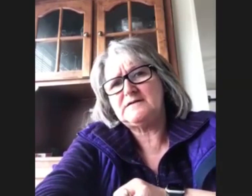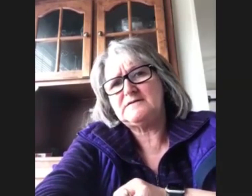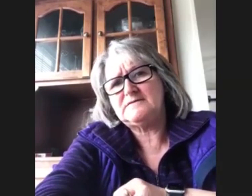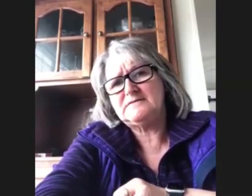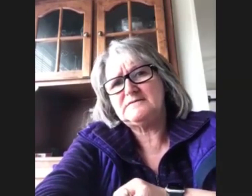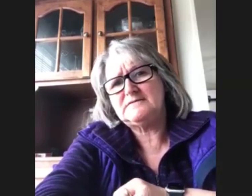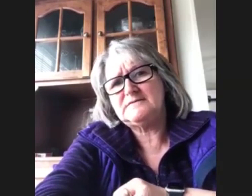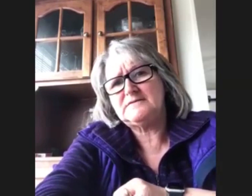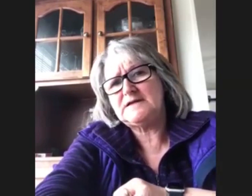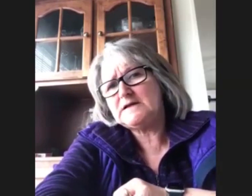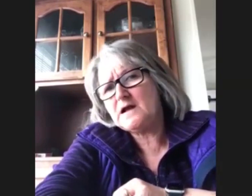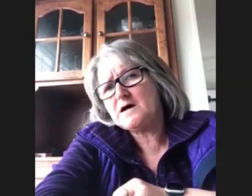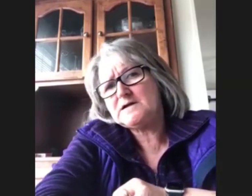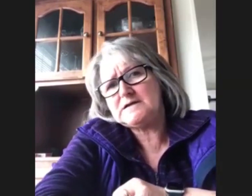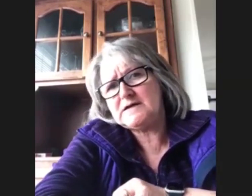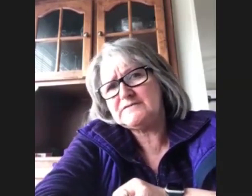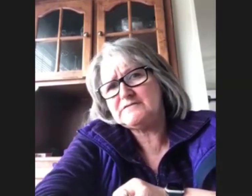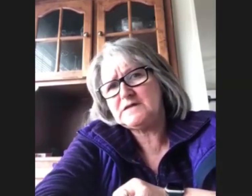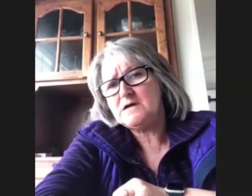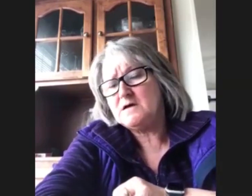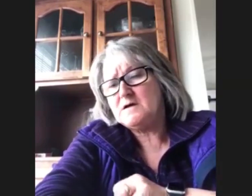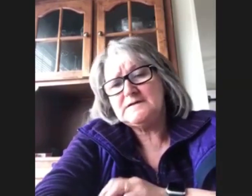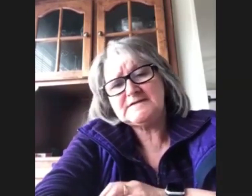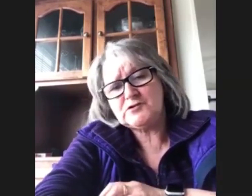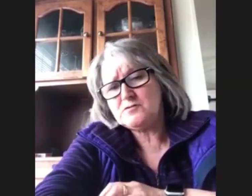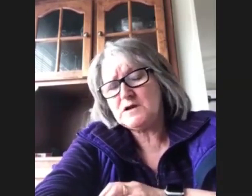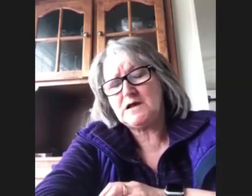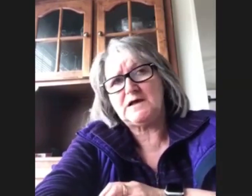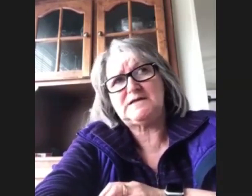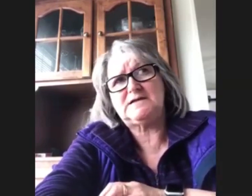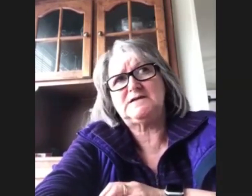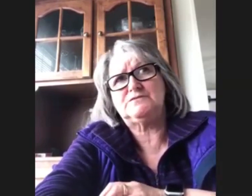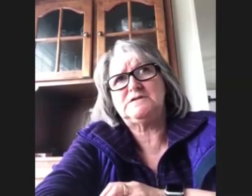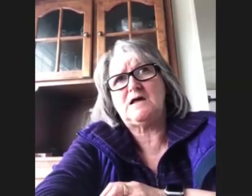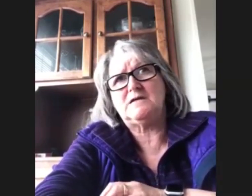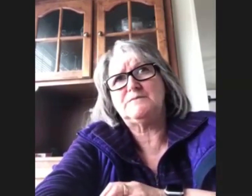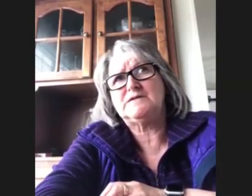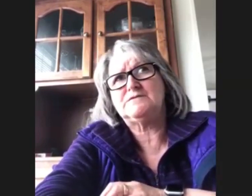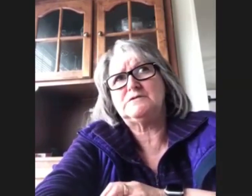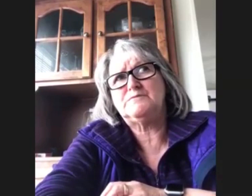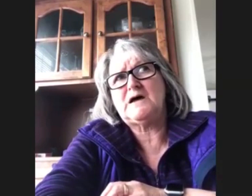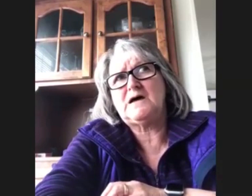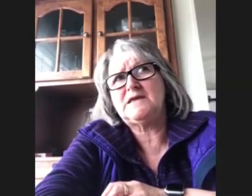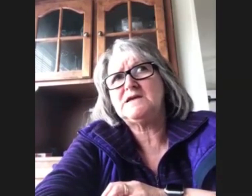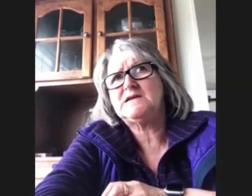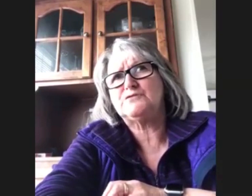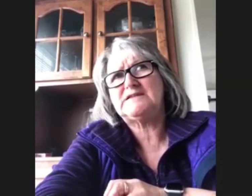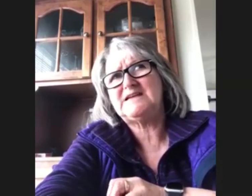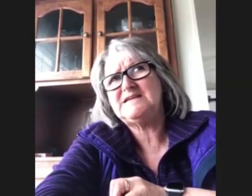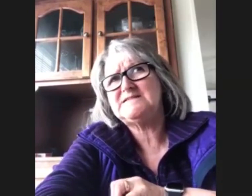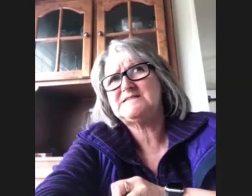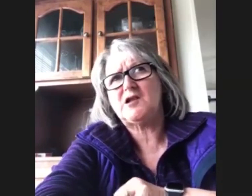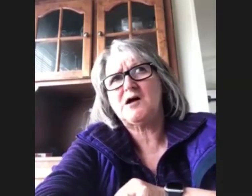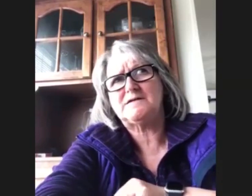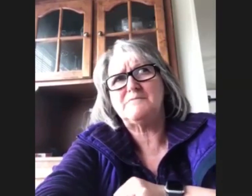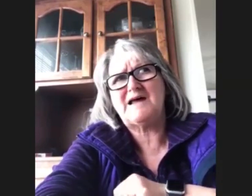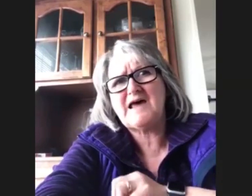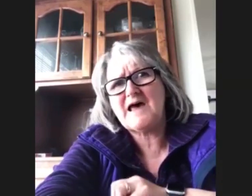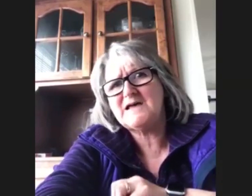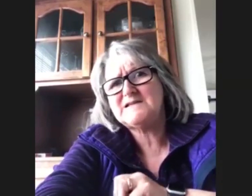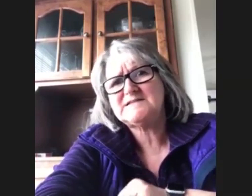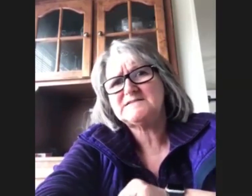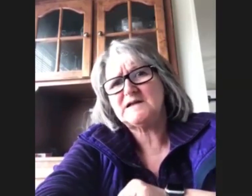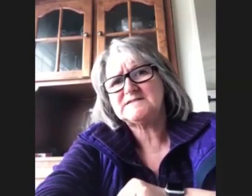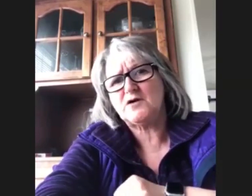in, uh, in line and everything, certainly I think it would help. It would, I think it would ease a lot of